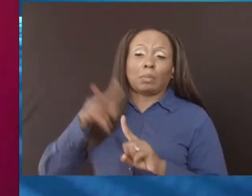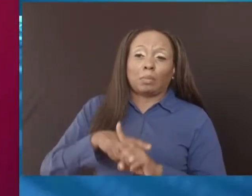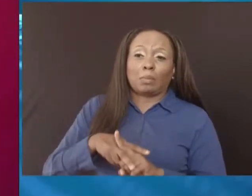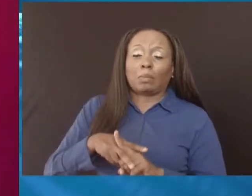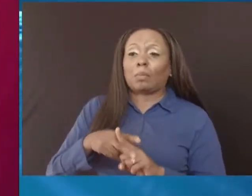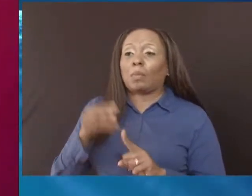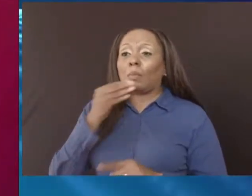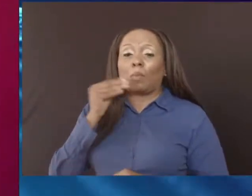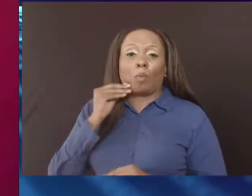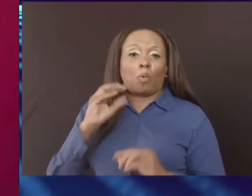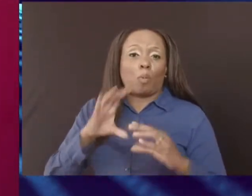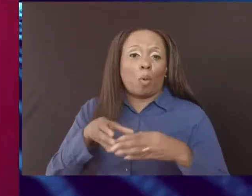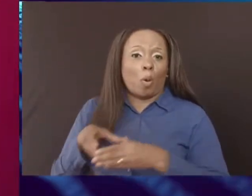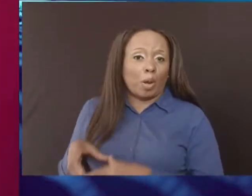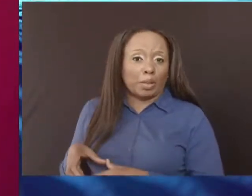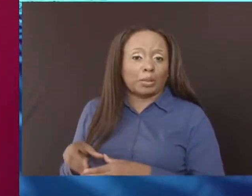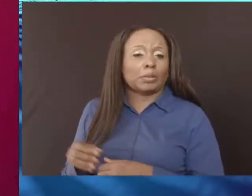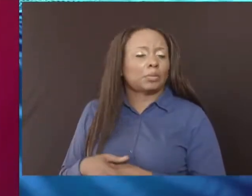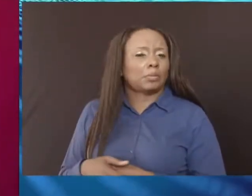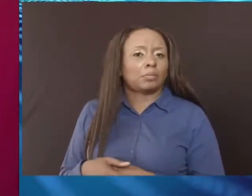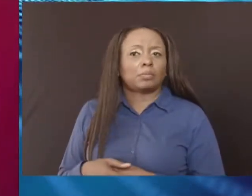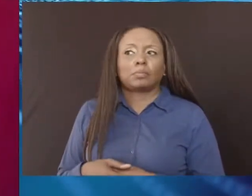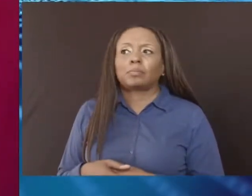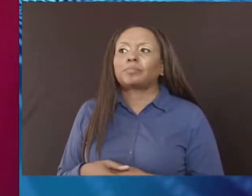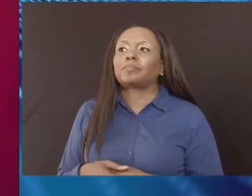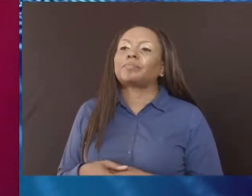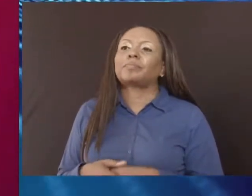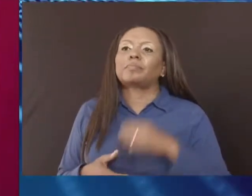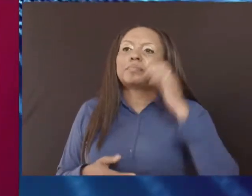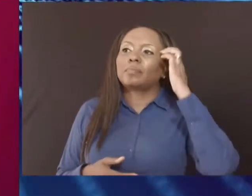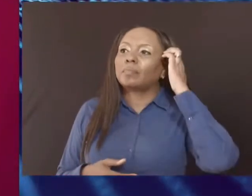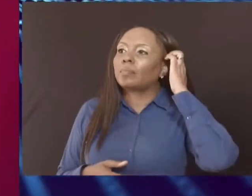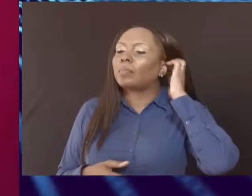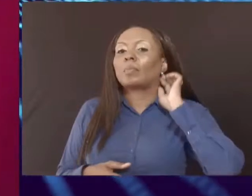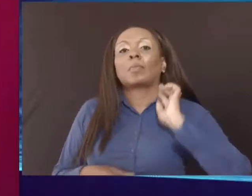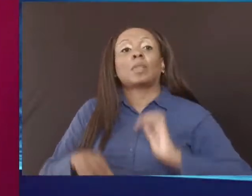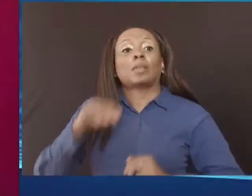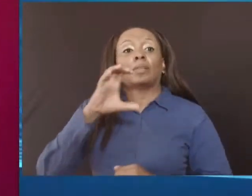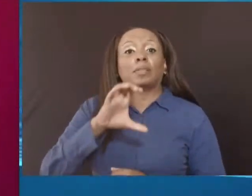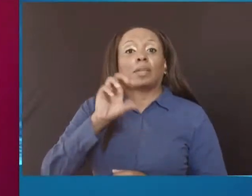coming to Barbados from traveling? The email address is